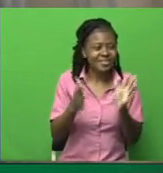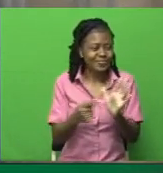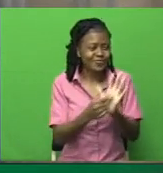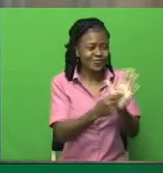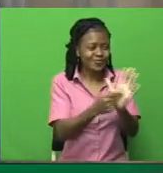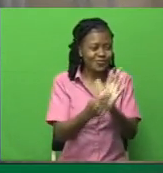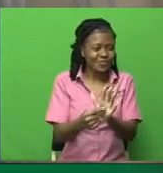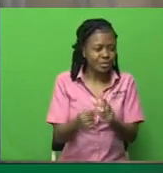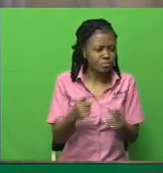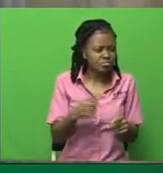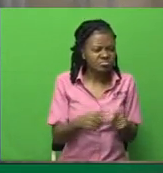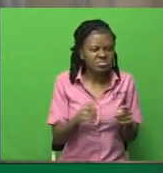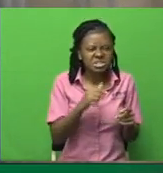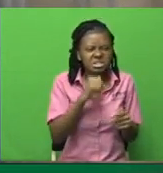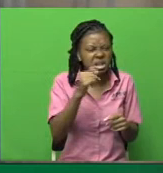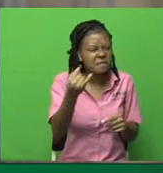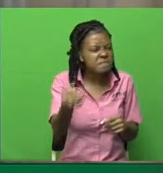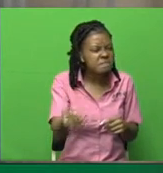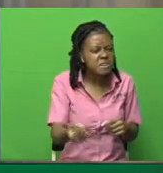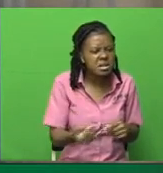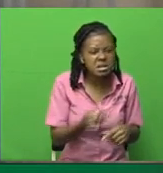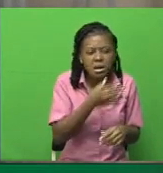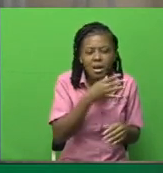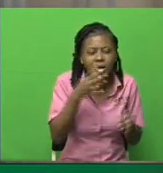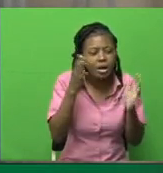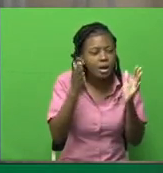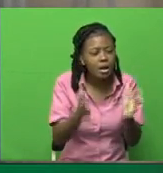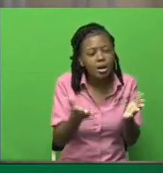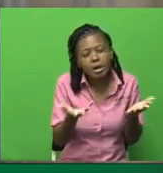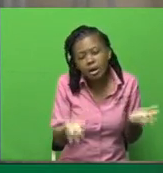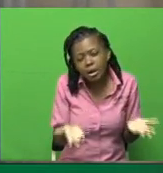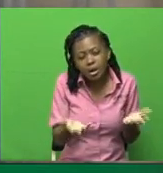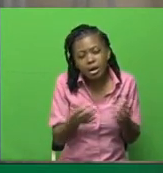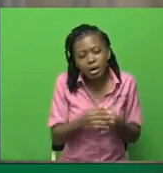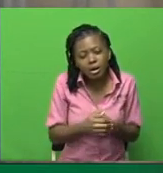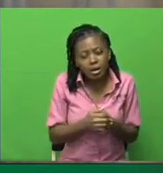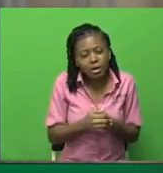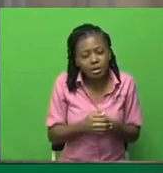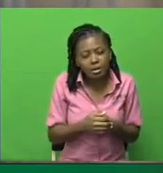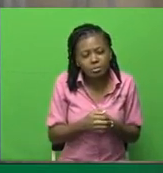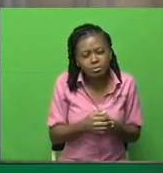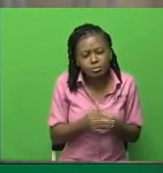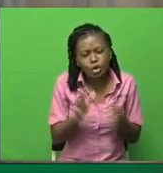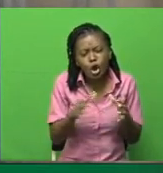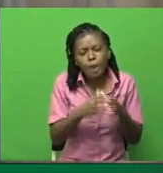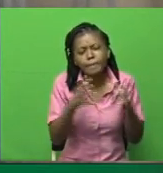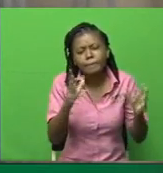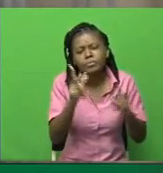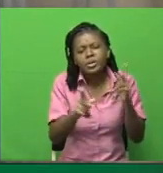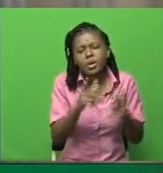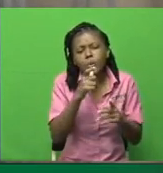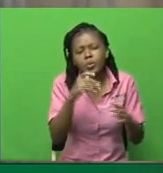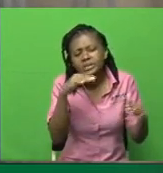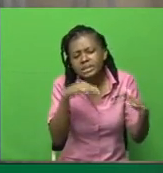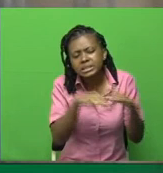ground were not even invited I don't know how many people sitting down in that place were indeed farmers in that Expo